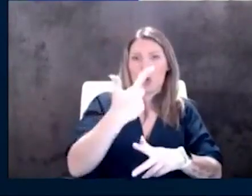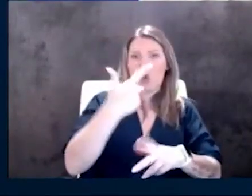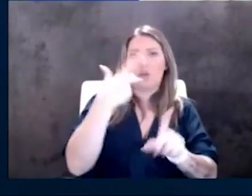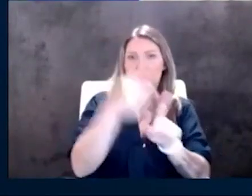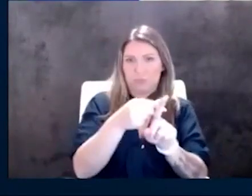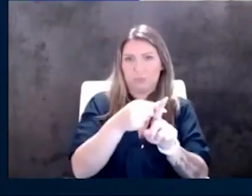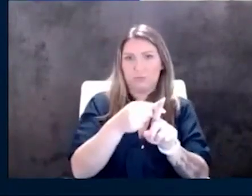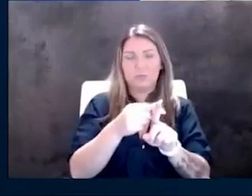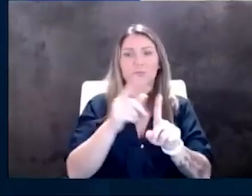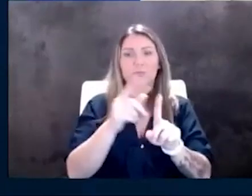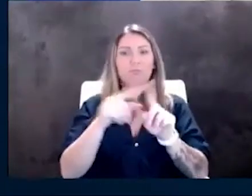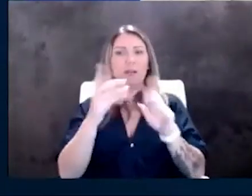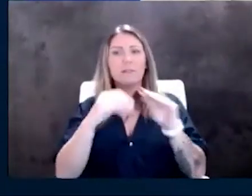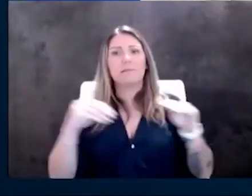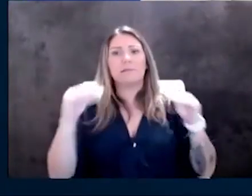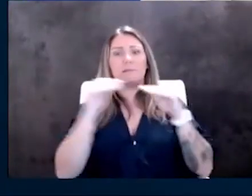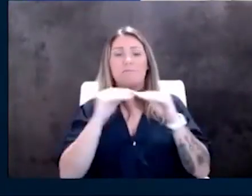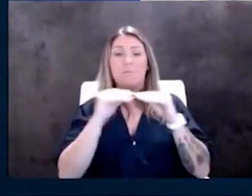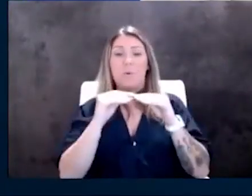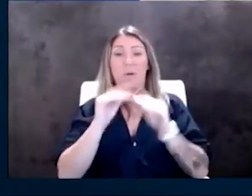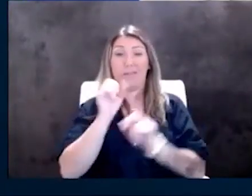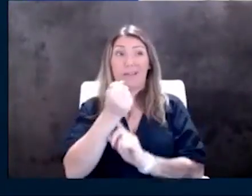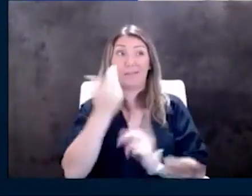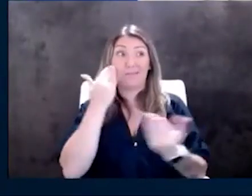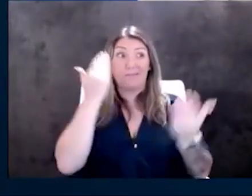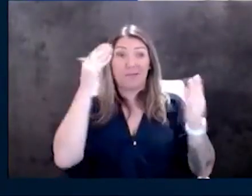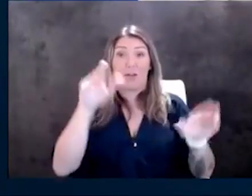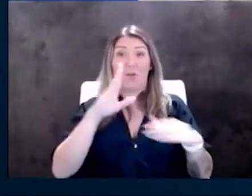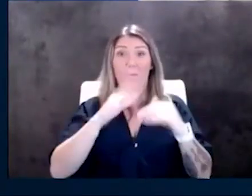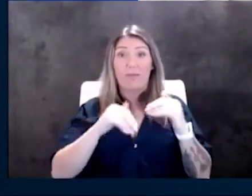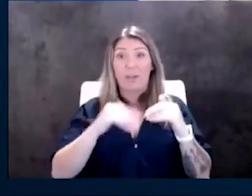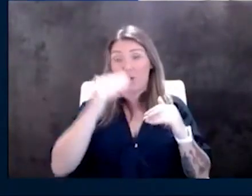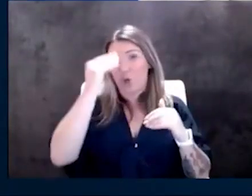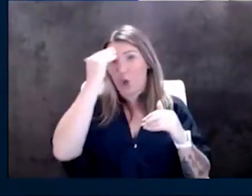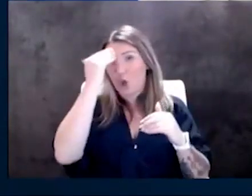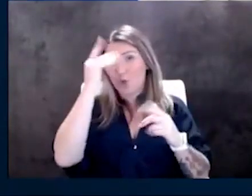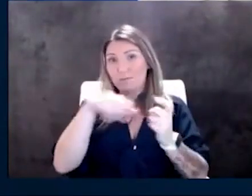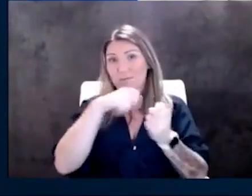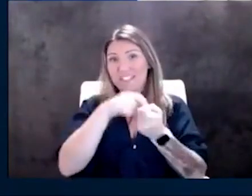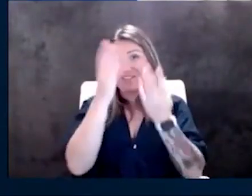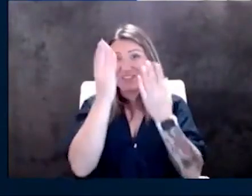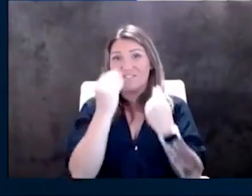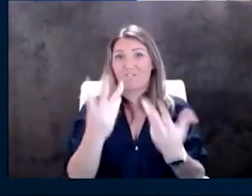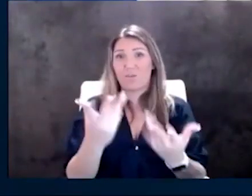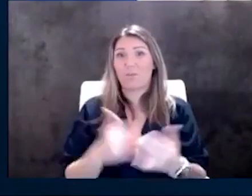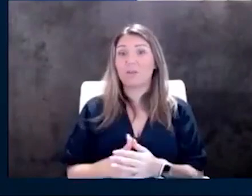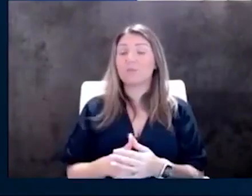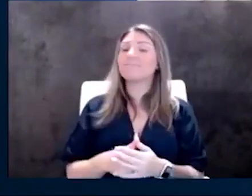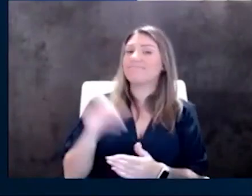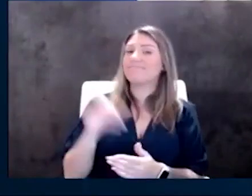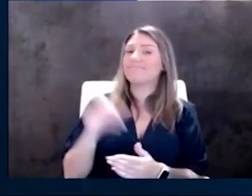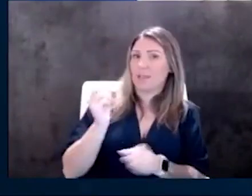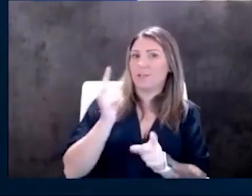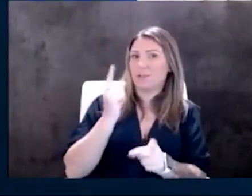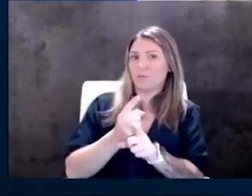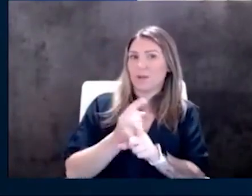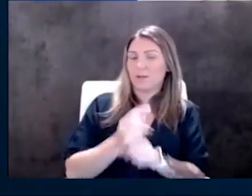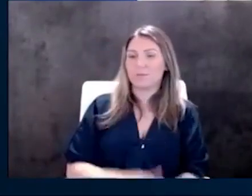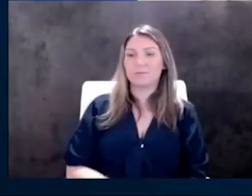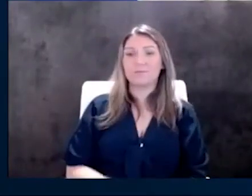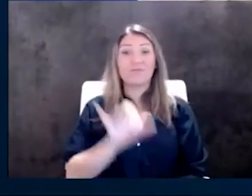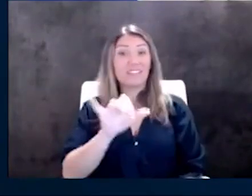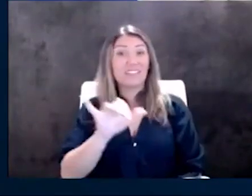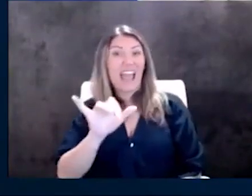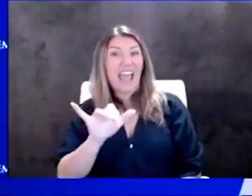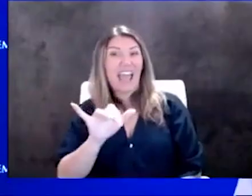more of a case of I don't know than we can than specific information. Yeah, I think that's right. That dose would be a fourth